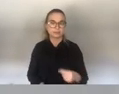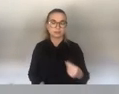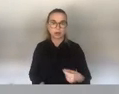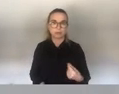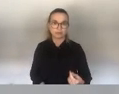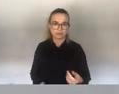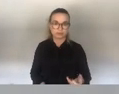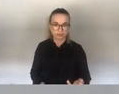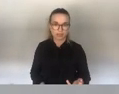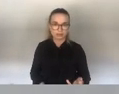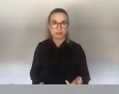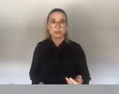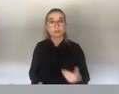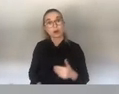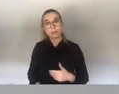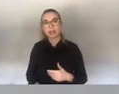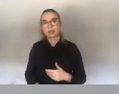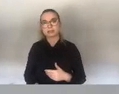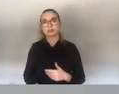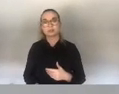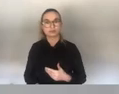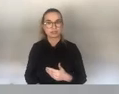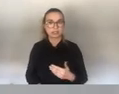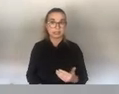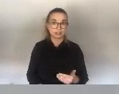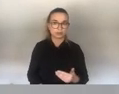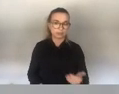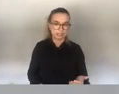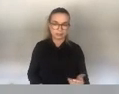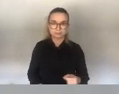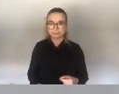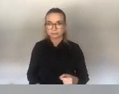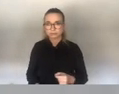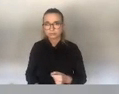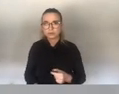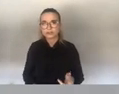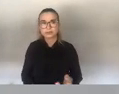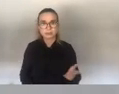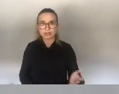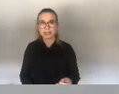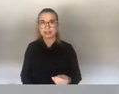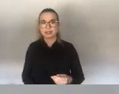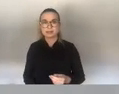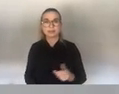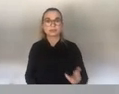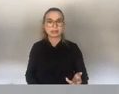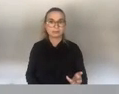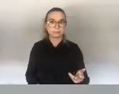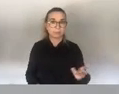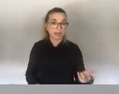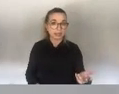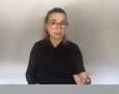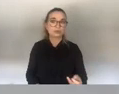clinician from the Department of Veterans Affairs. So our paying customer is a treating clinician or clinic. So something like a